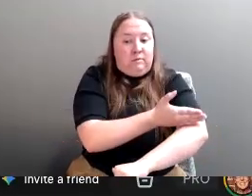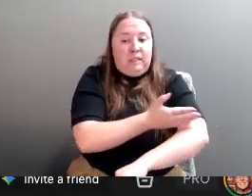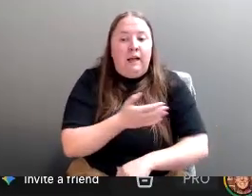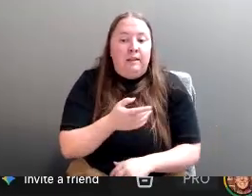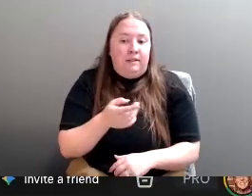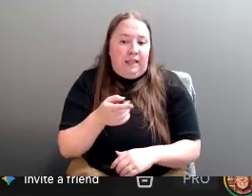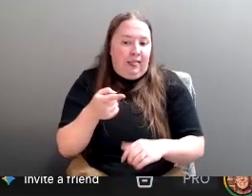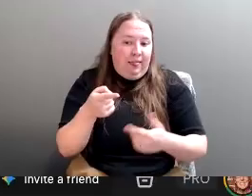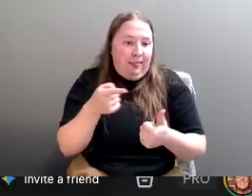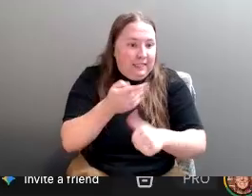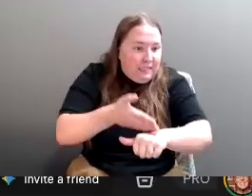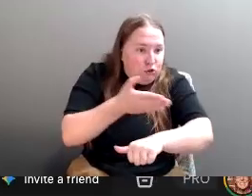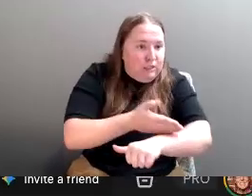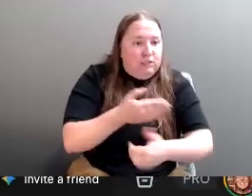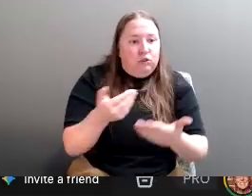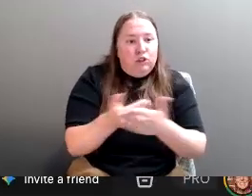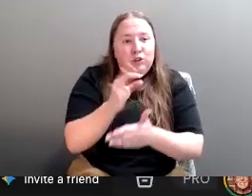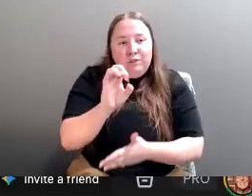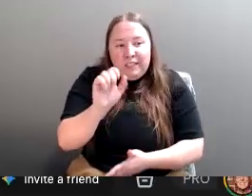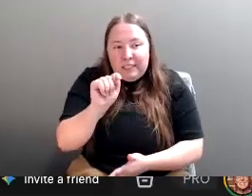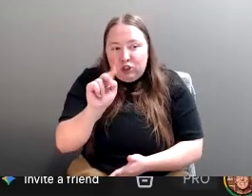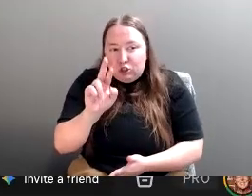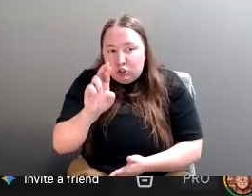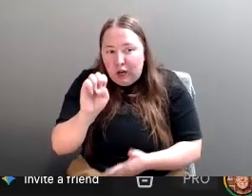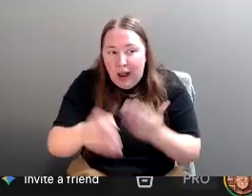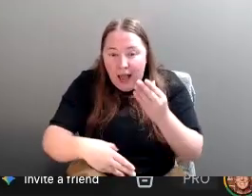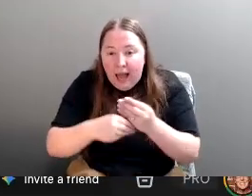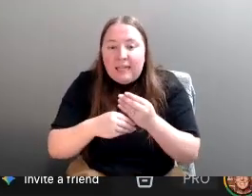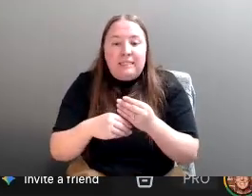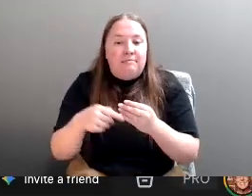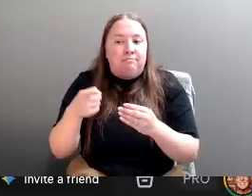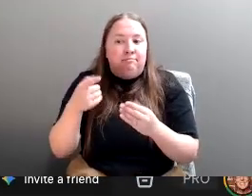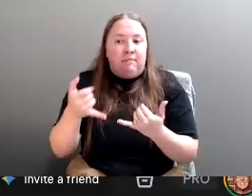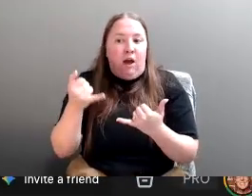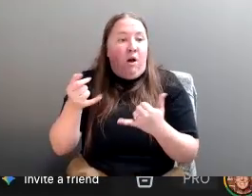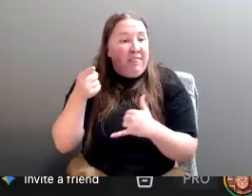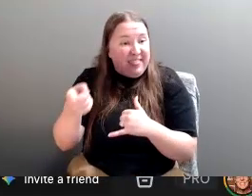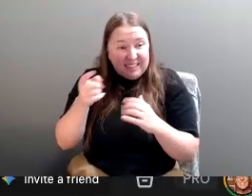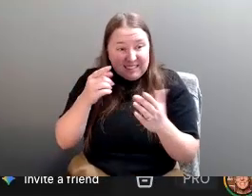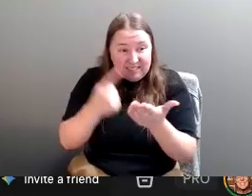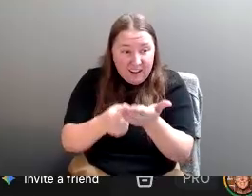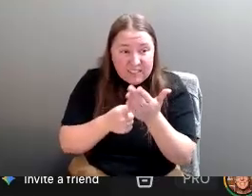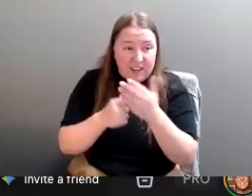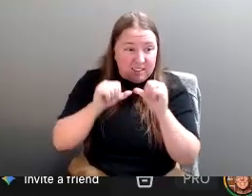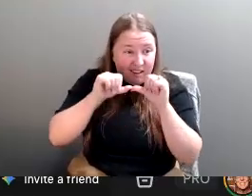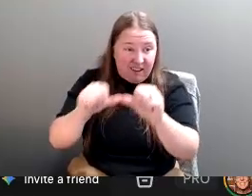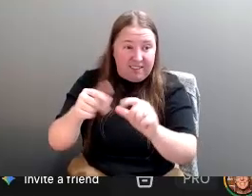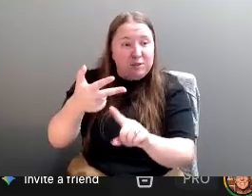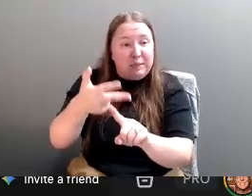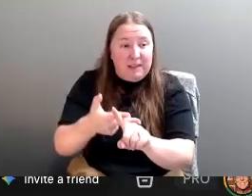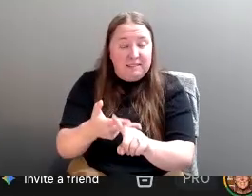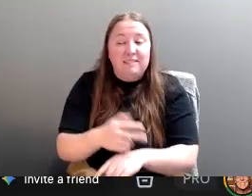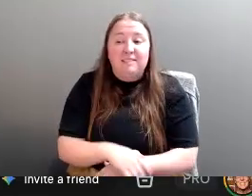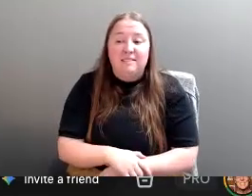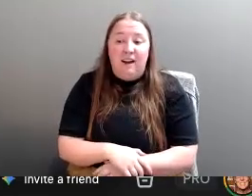gets increased, this new feature gets added. So now this conversation lasted 3 months. And at the